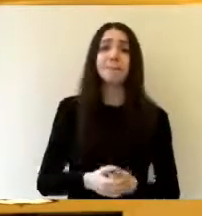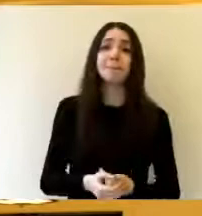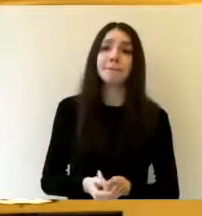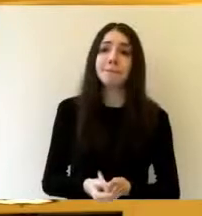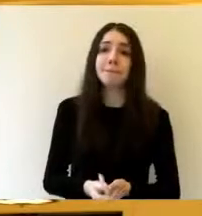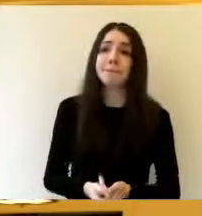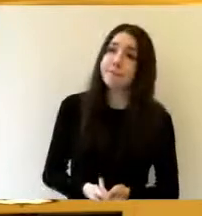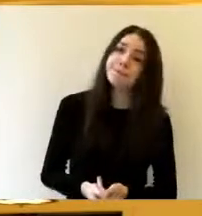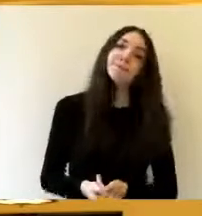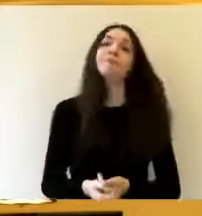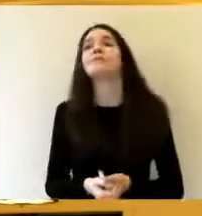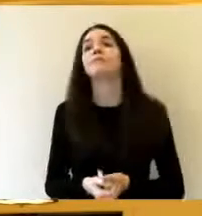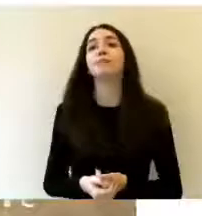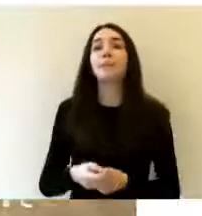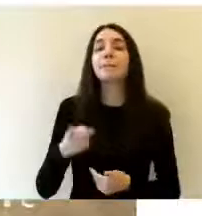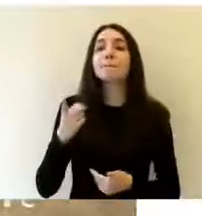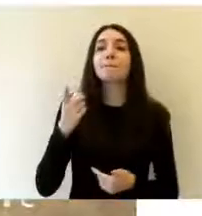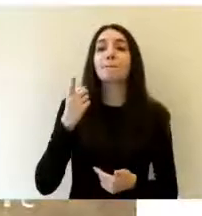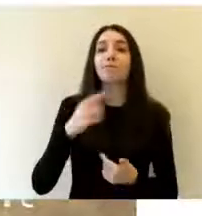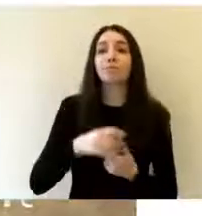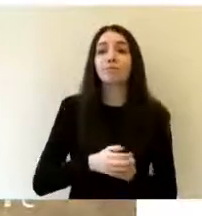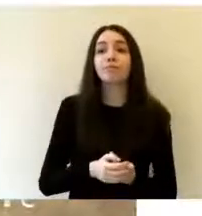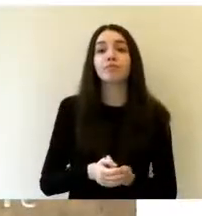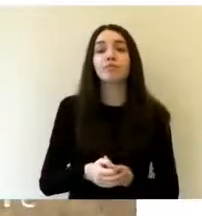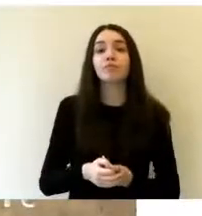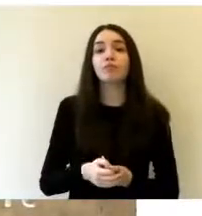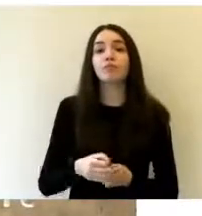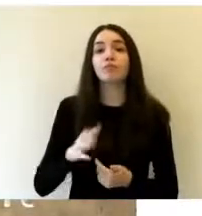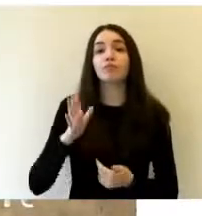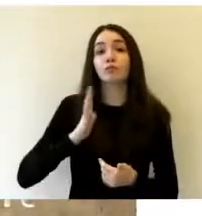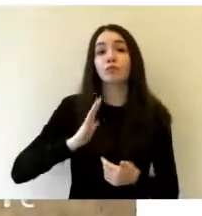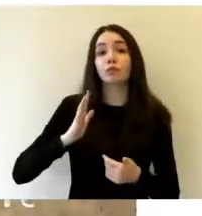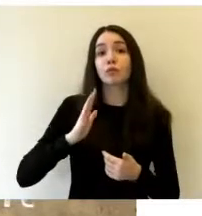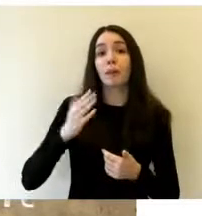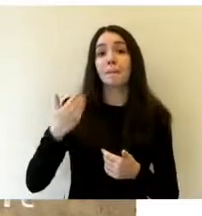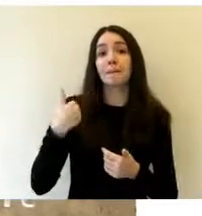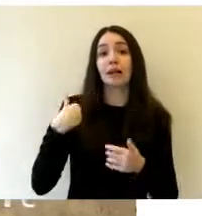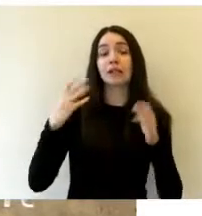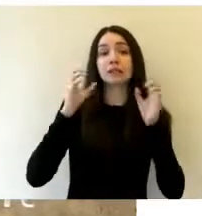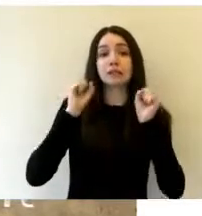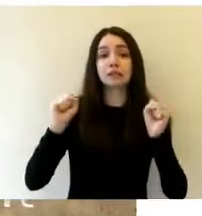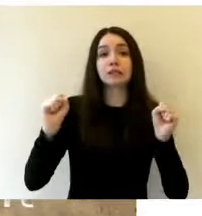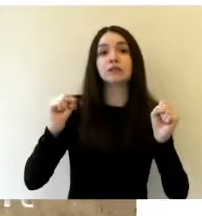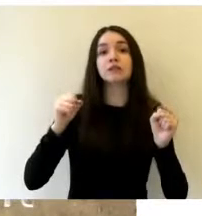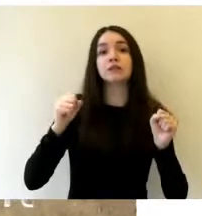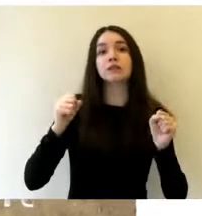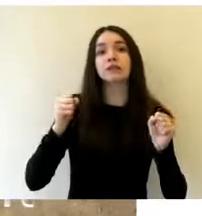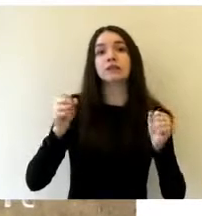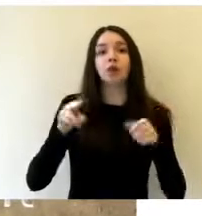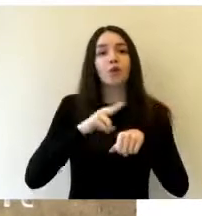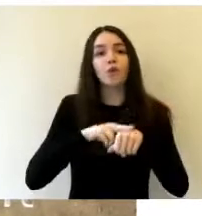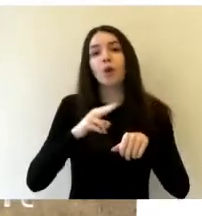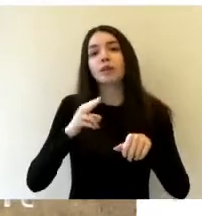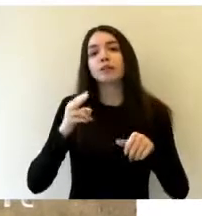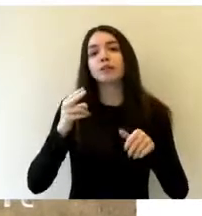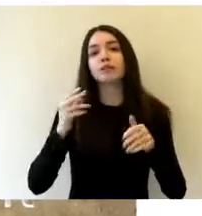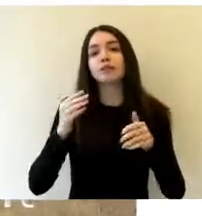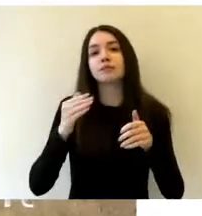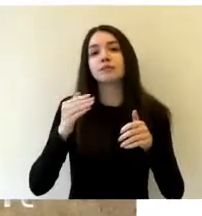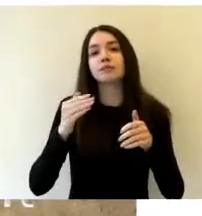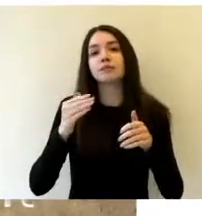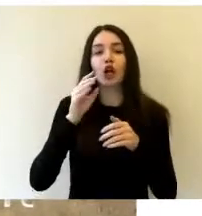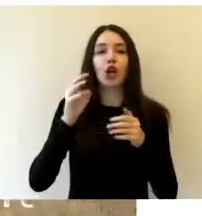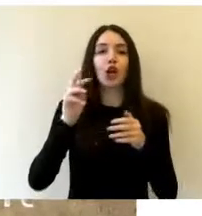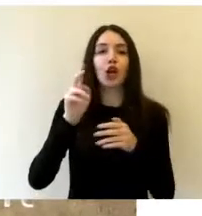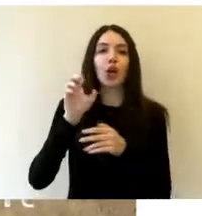like I thought, a really massive event during the prior administration, and granted there was an onslaught of news pretty much every day, but